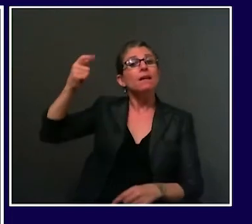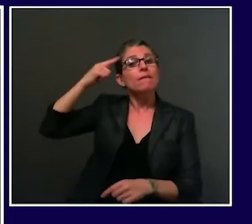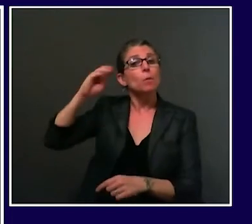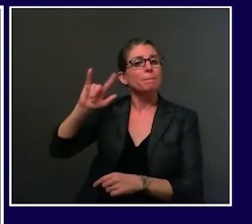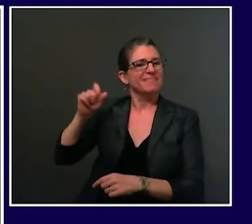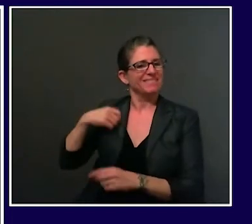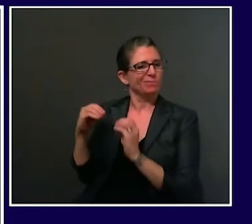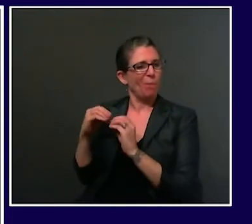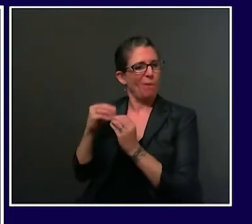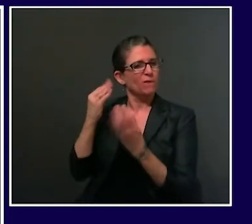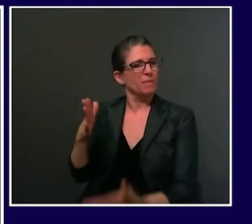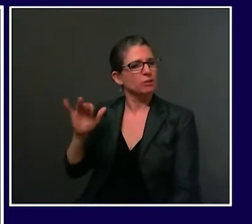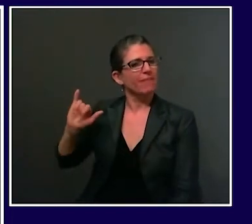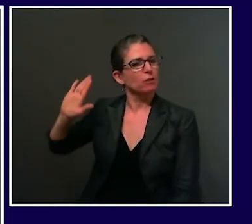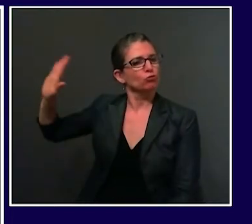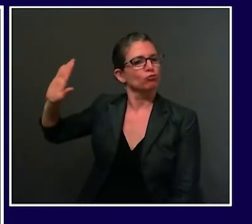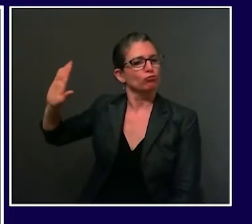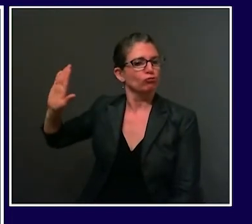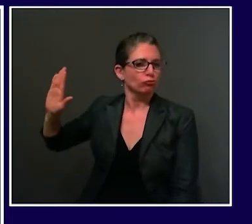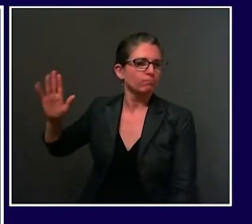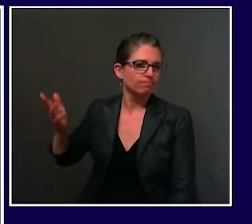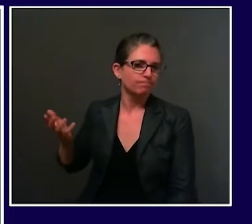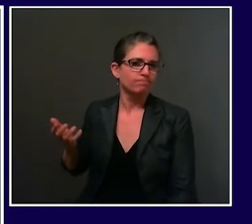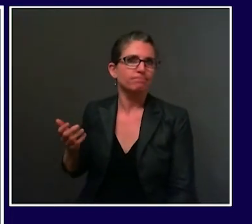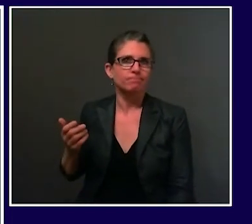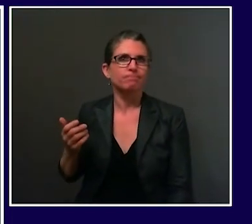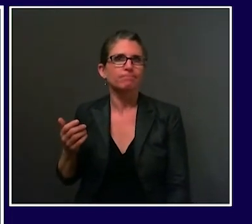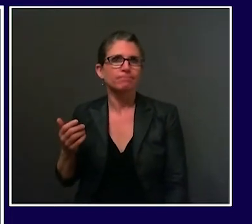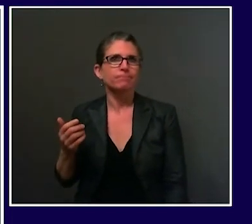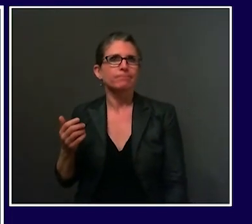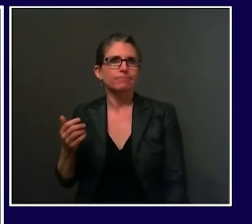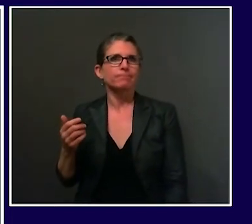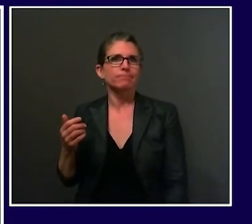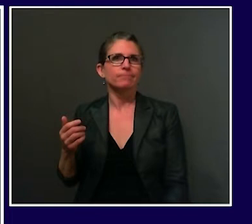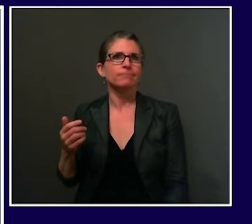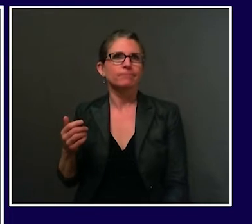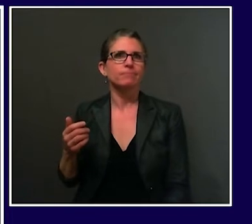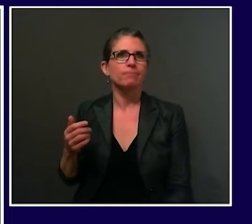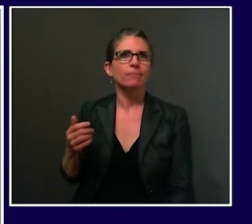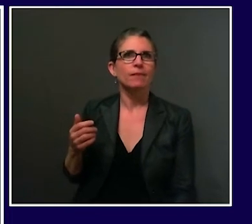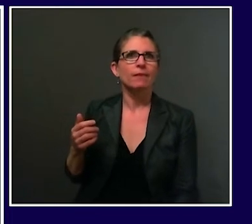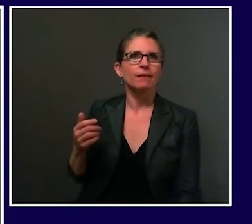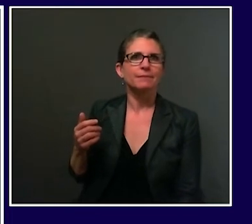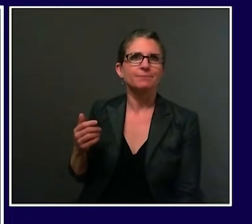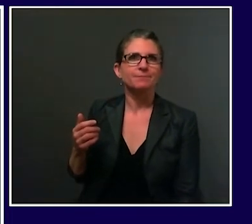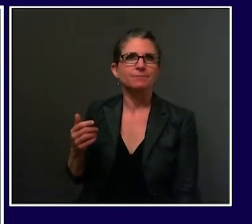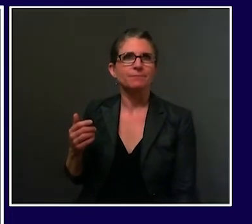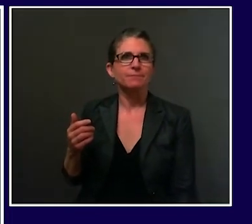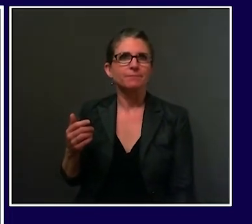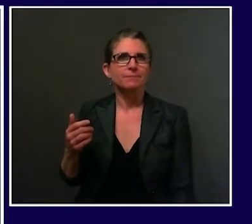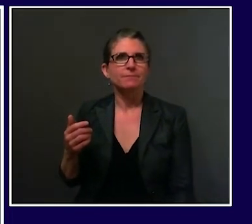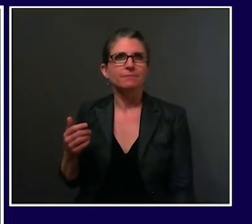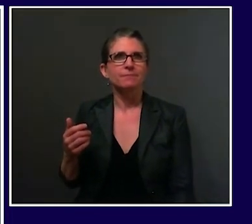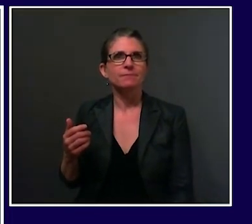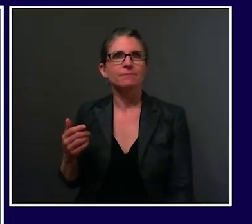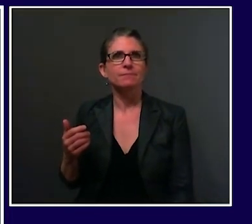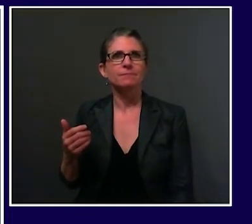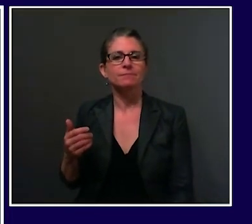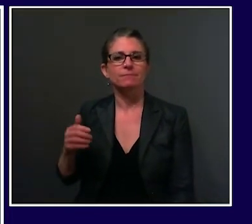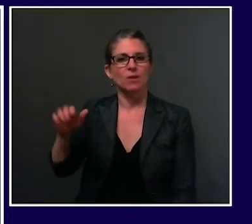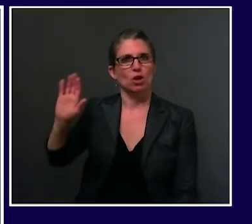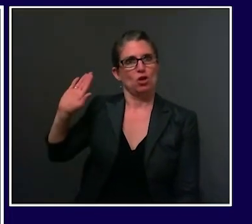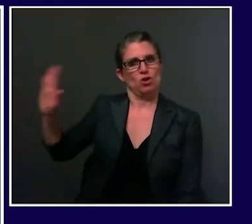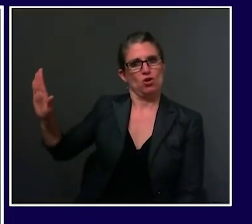will have to sign off or would have to officiate any such task force. But I do want to note that we have had very frequent and